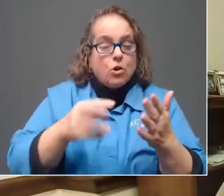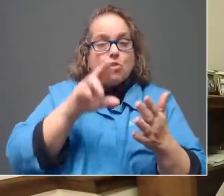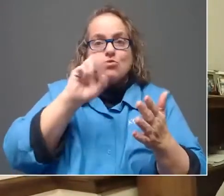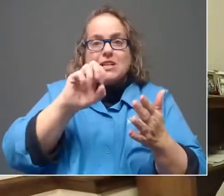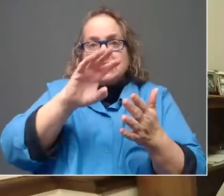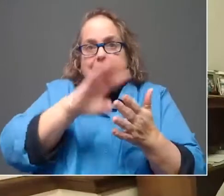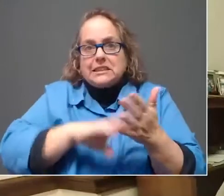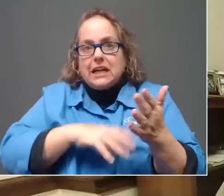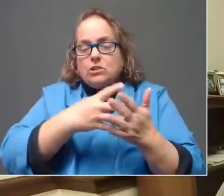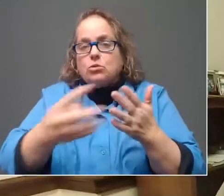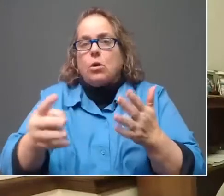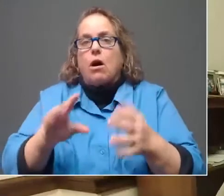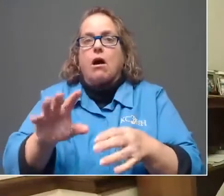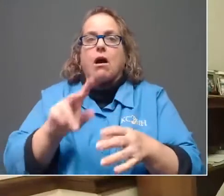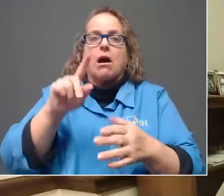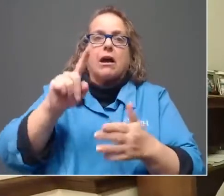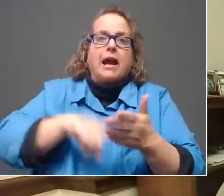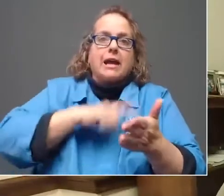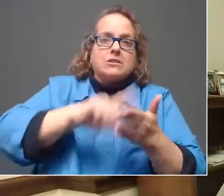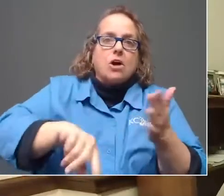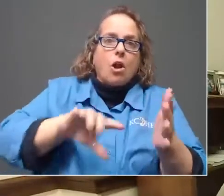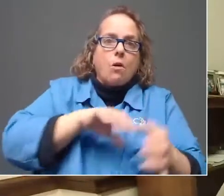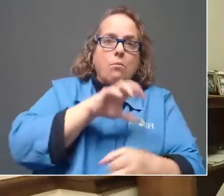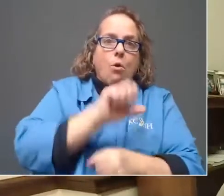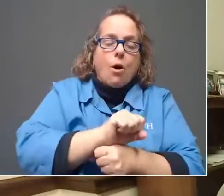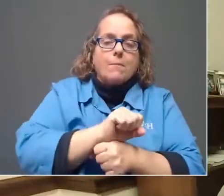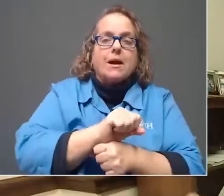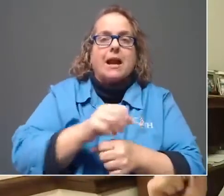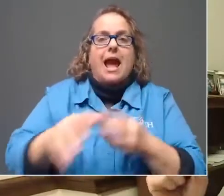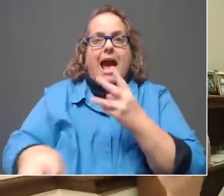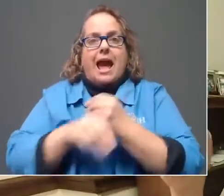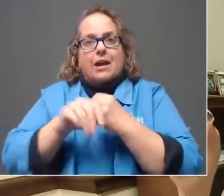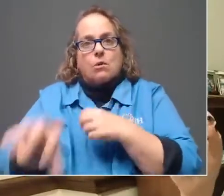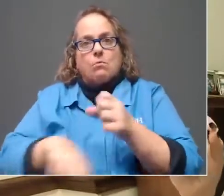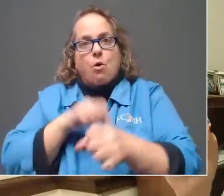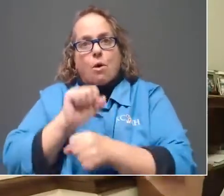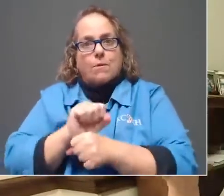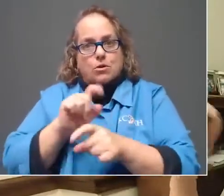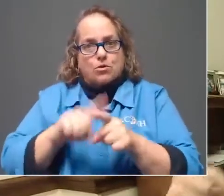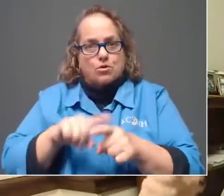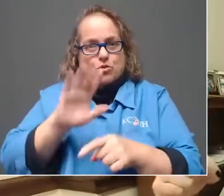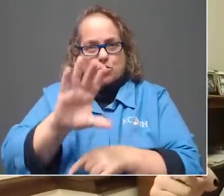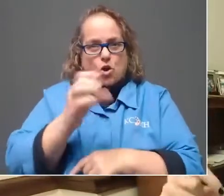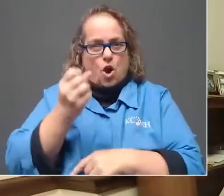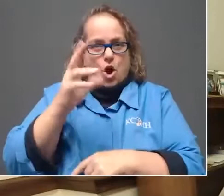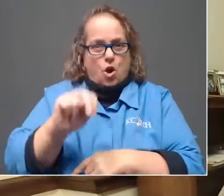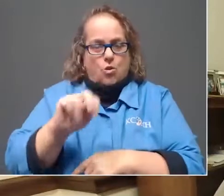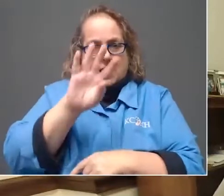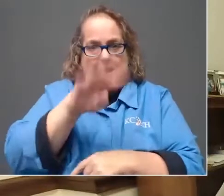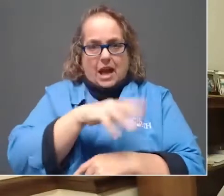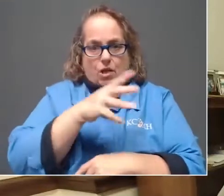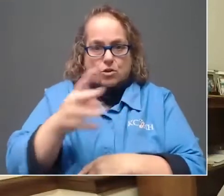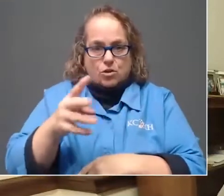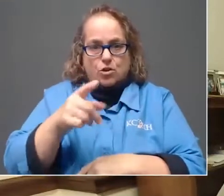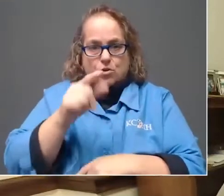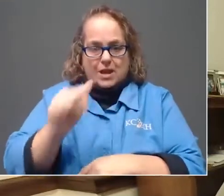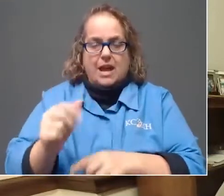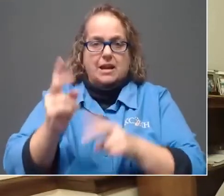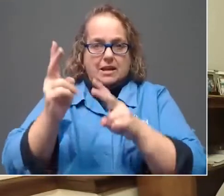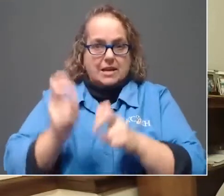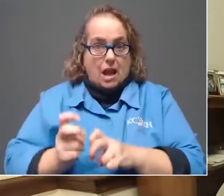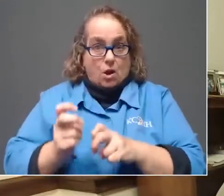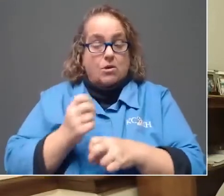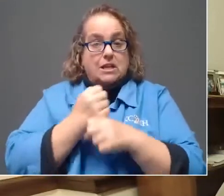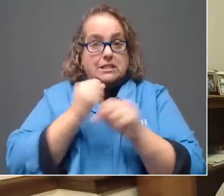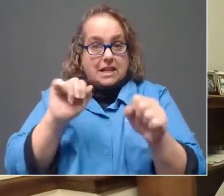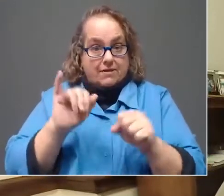appointments and add appointment information to your own digital calendar. It's got one of those downloads and you can download that and save it. If